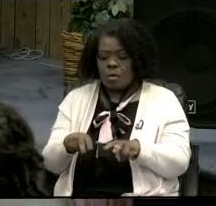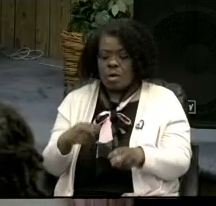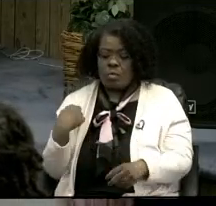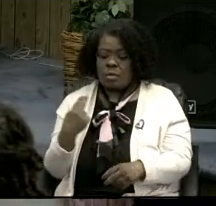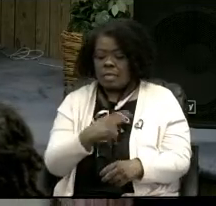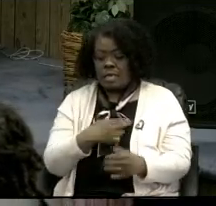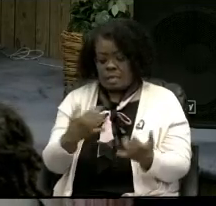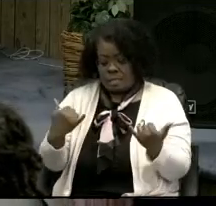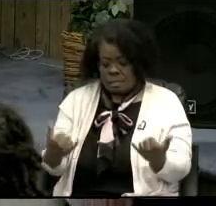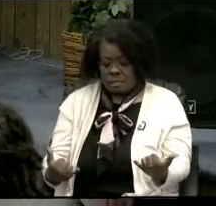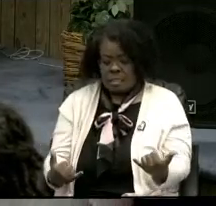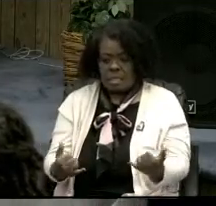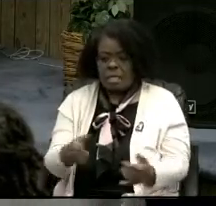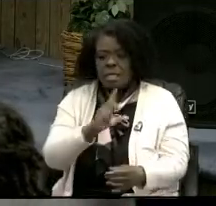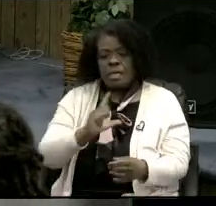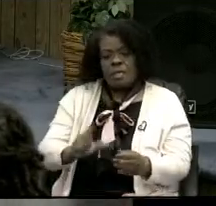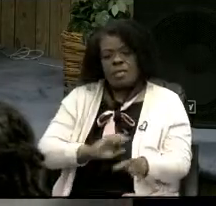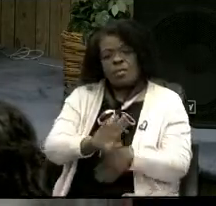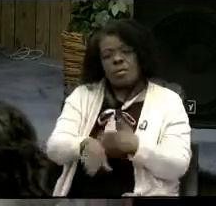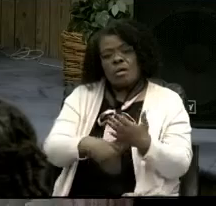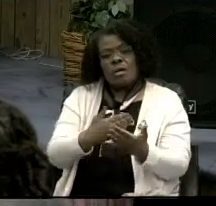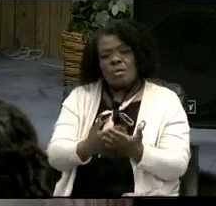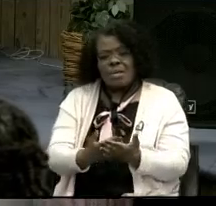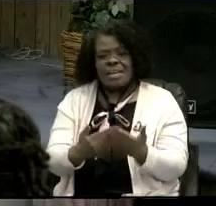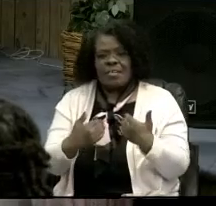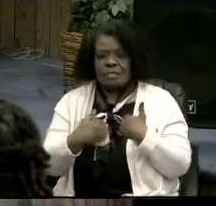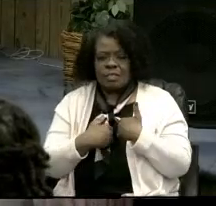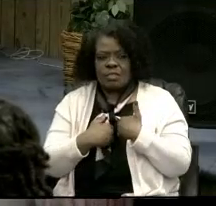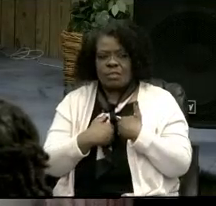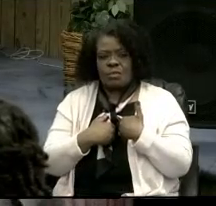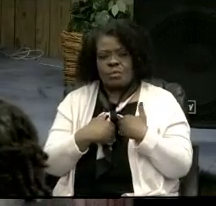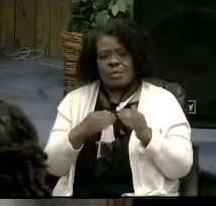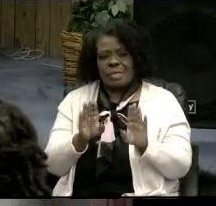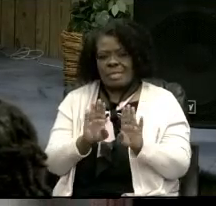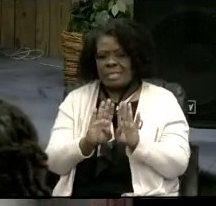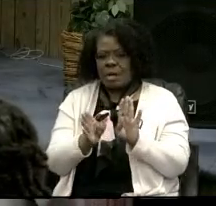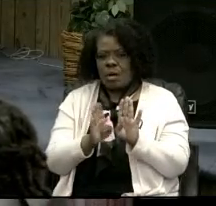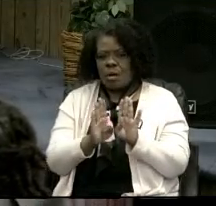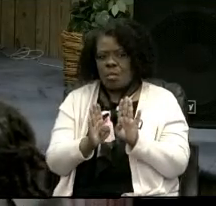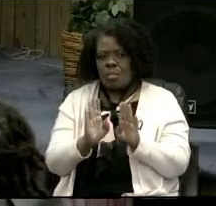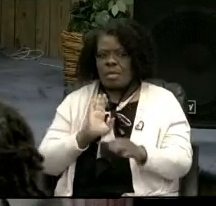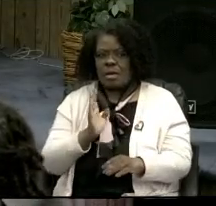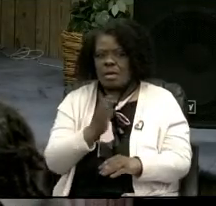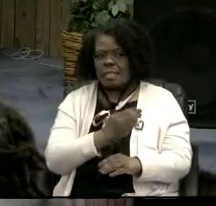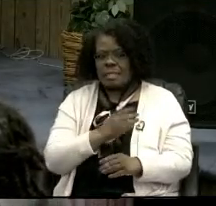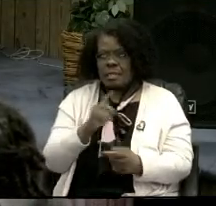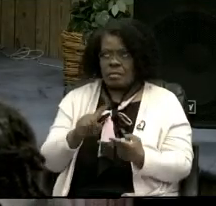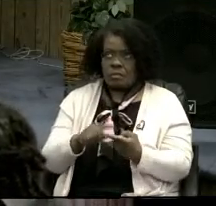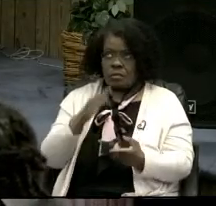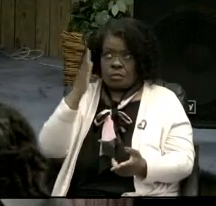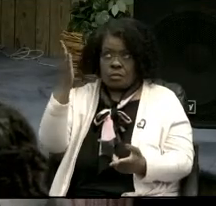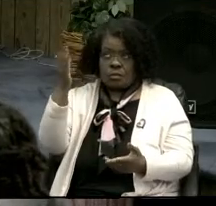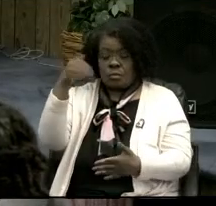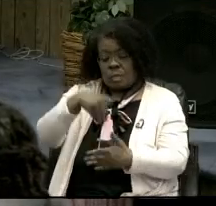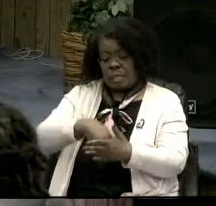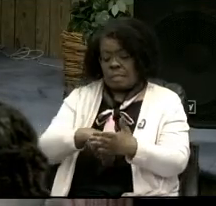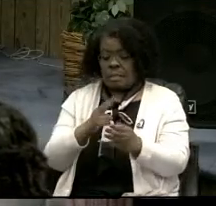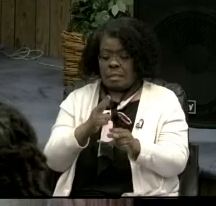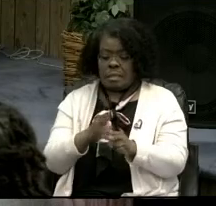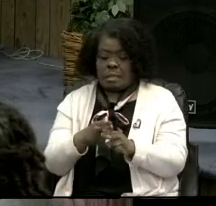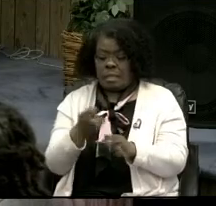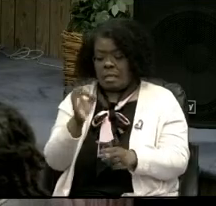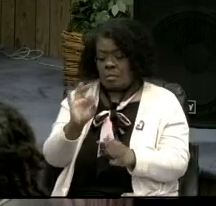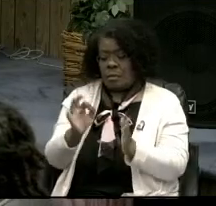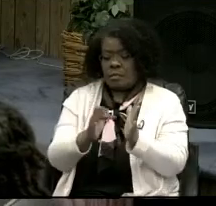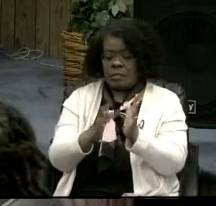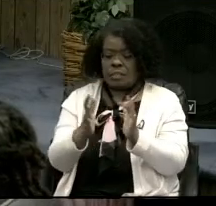have to do is open ourselves up unto you, and Lord, we will feel your presence, oh God, in the name of Jesus. So I'm asking, God, that you move